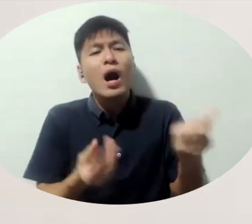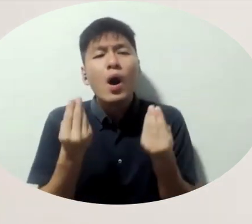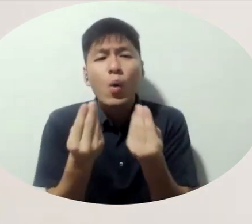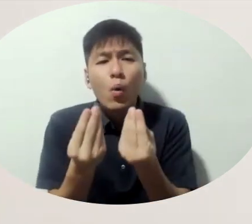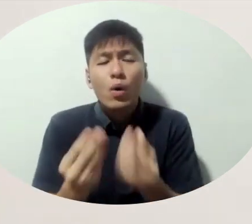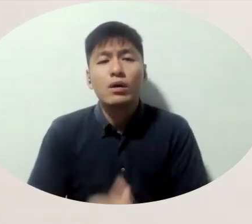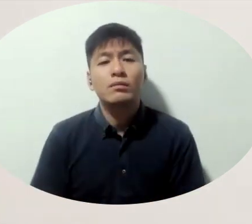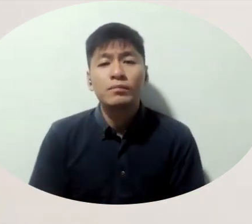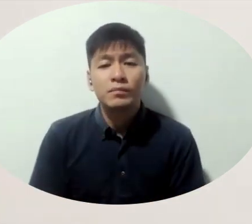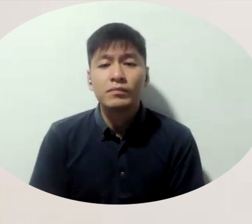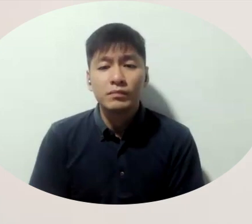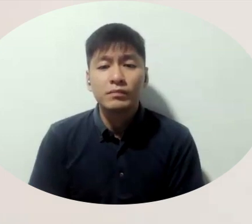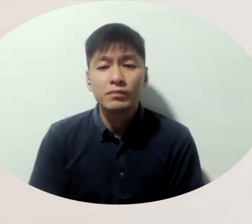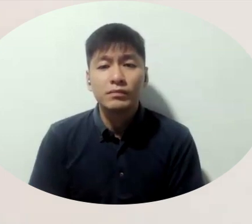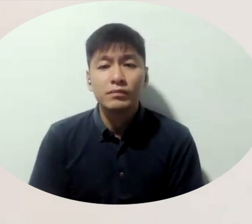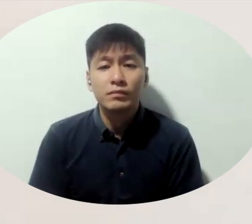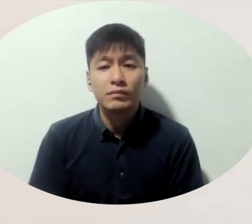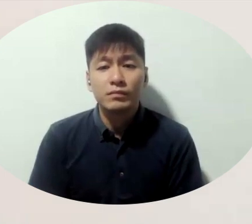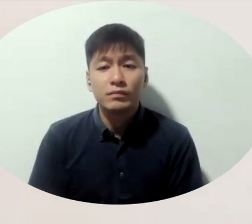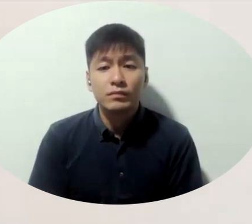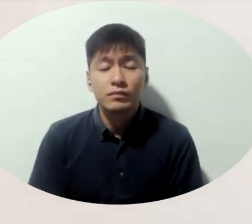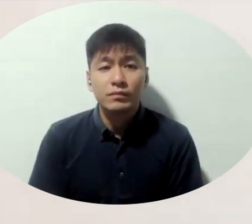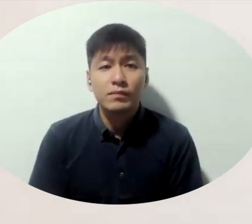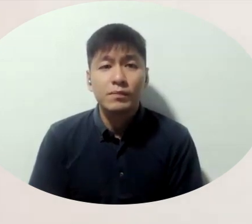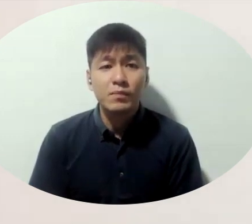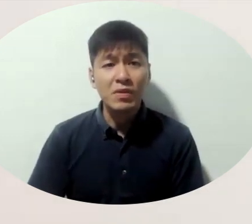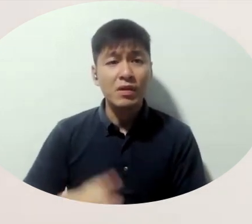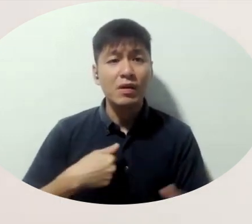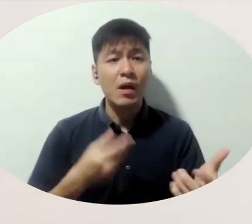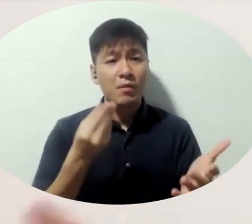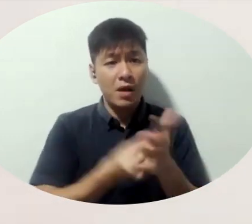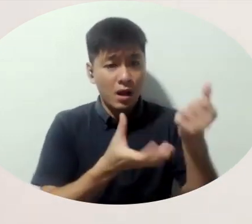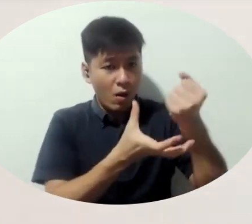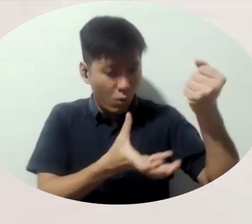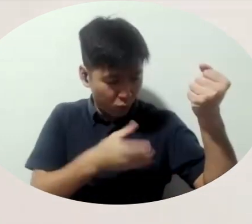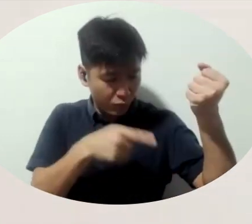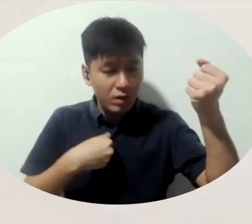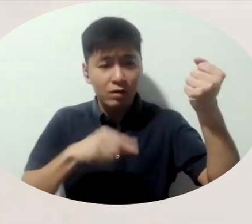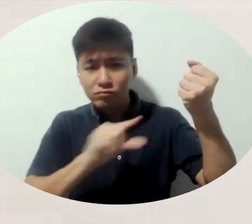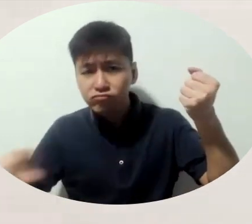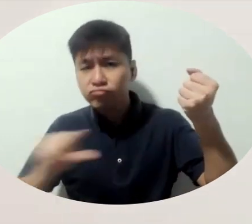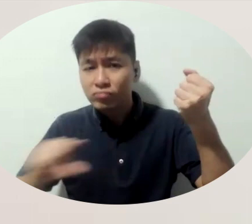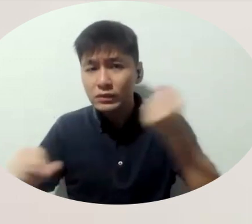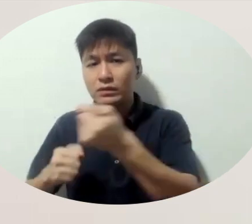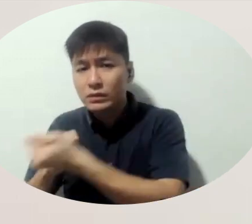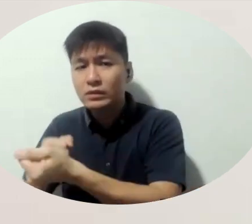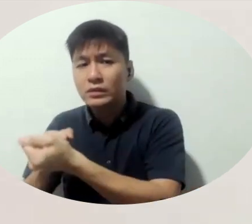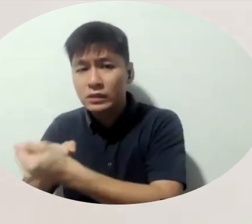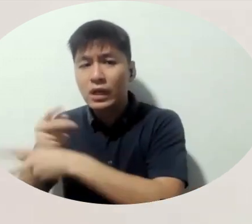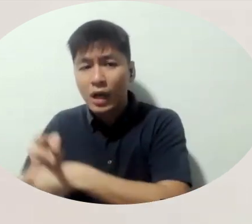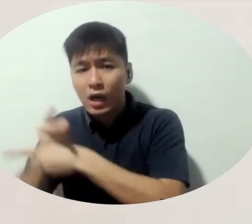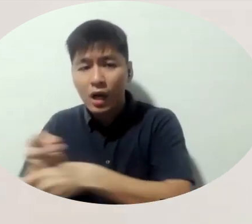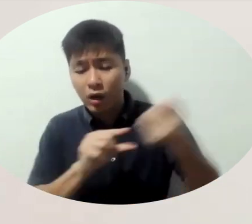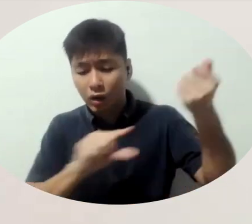into older adulthood, I'm poorer, I'm sicker, so the cycle continues. So